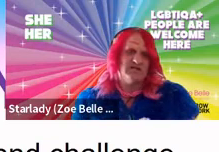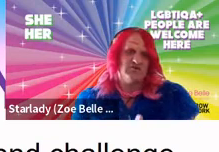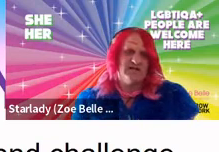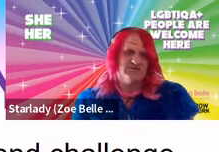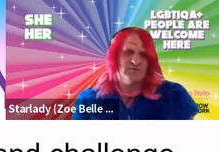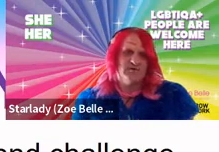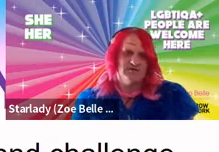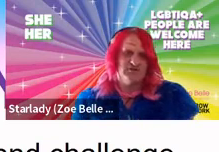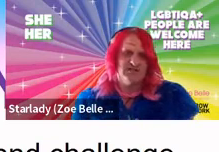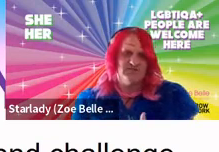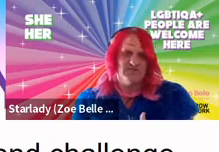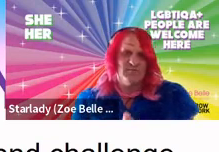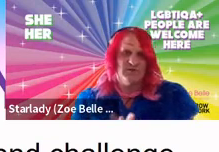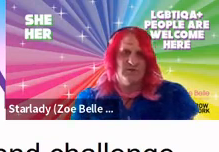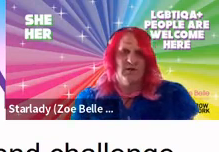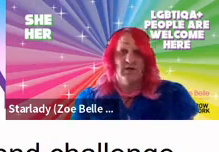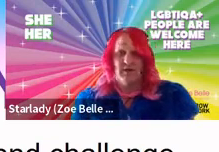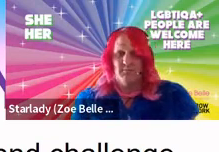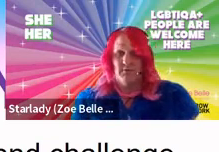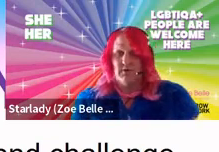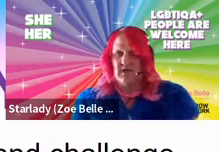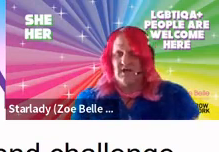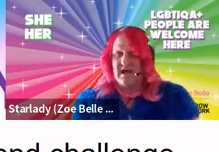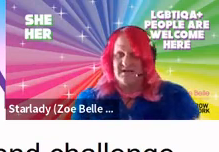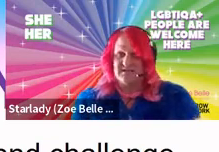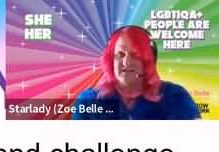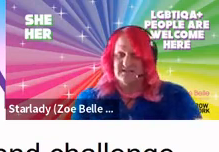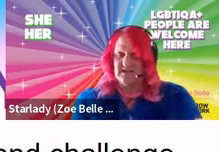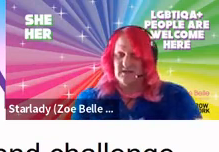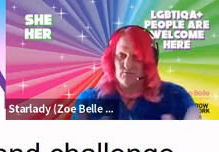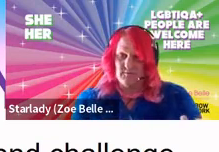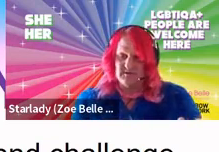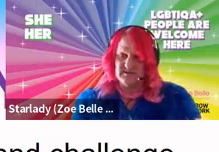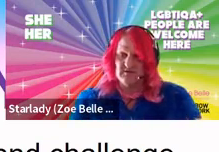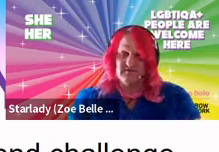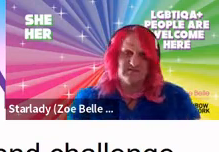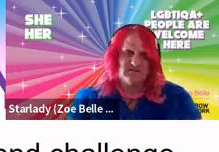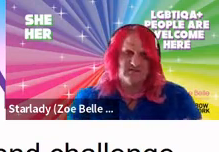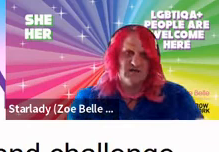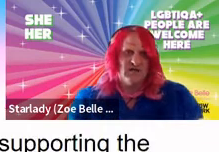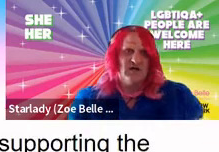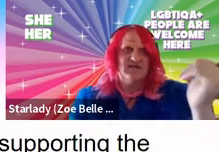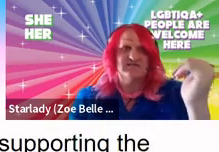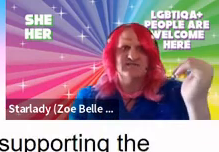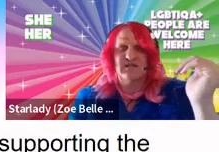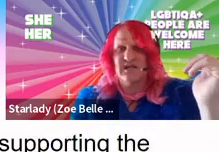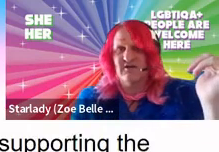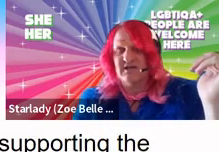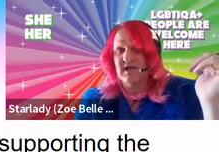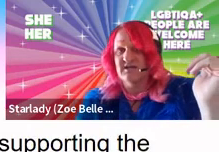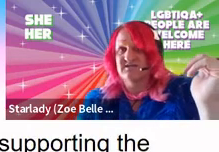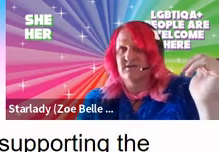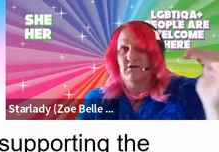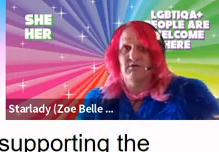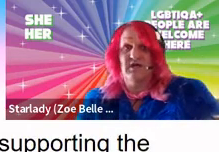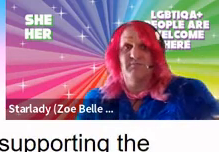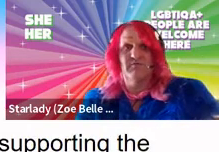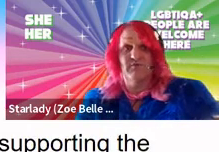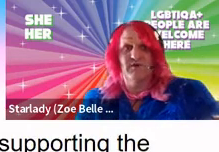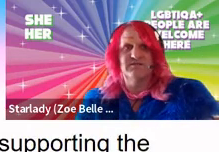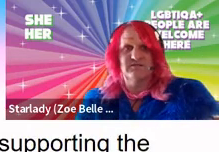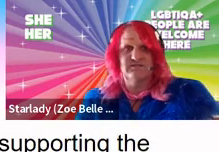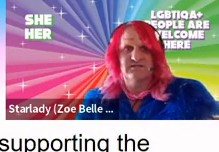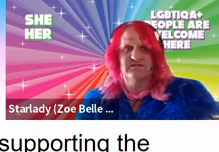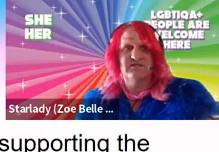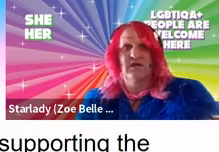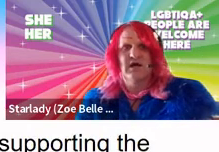support trans women and trans feminine people in accessing women's services. I guess here at the end is a whole heap